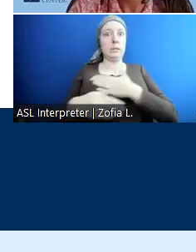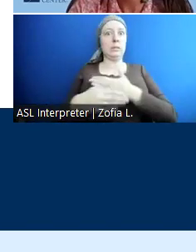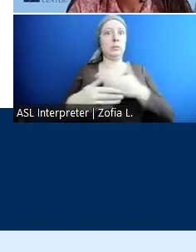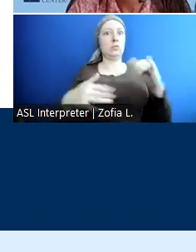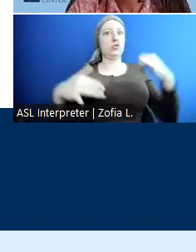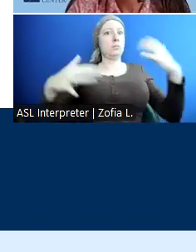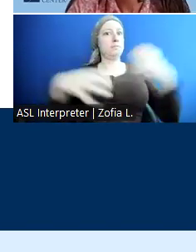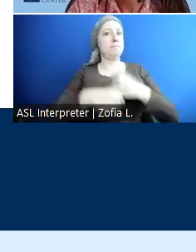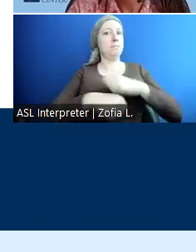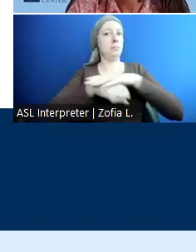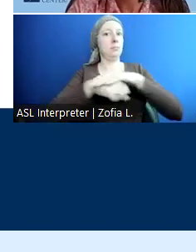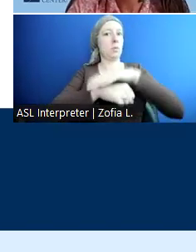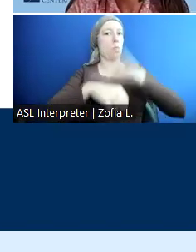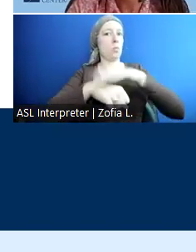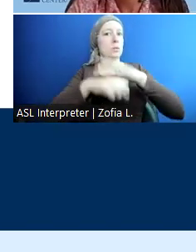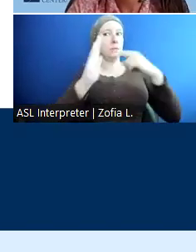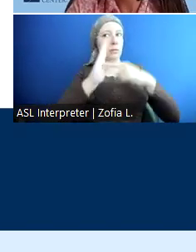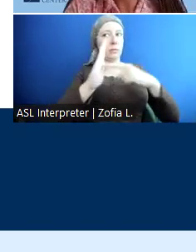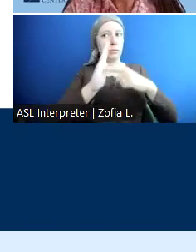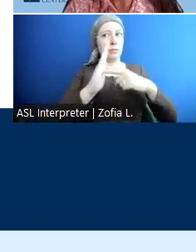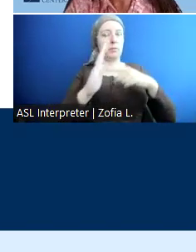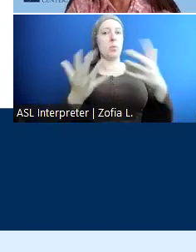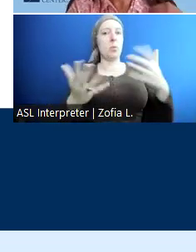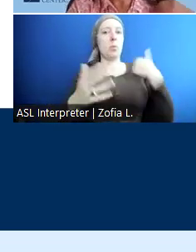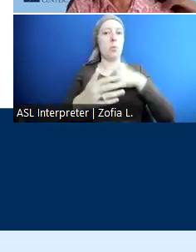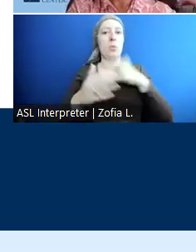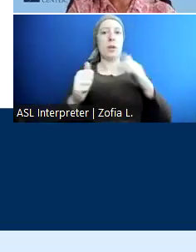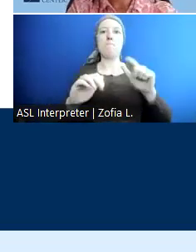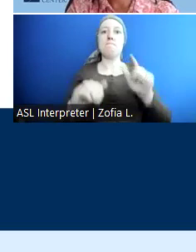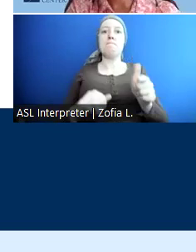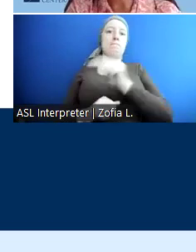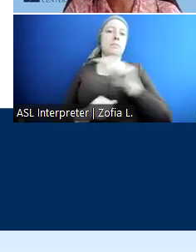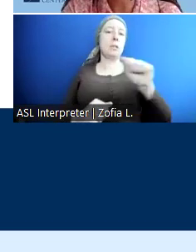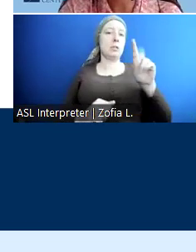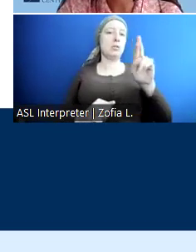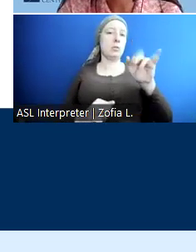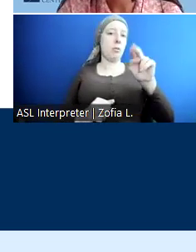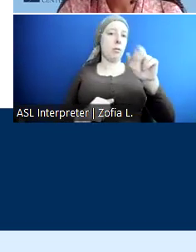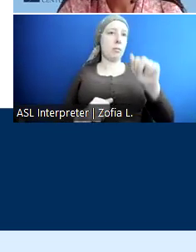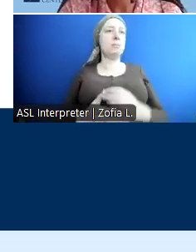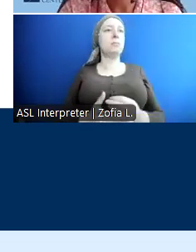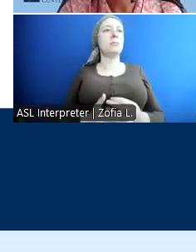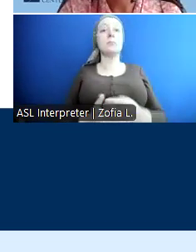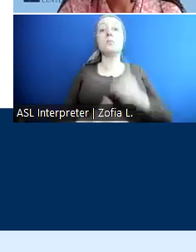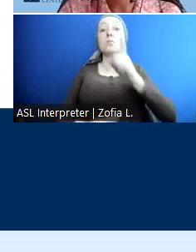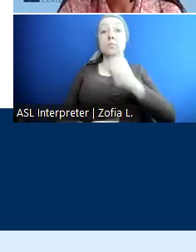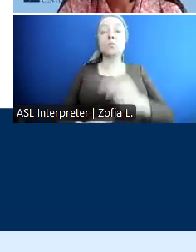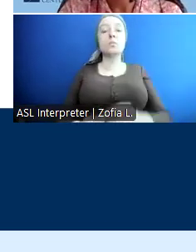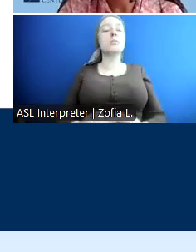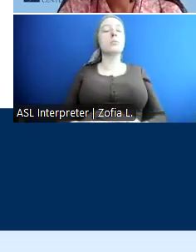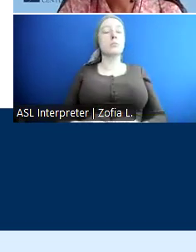us an overview of warning signs. Yeah, sure. That way we can go ahead and pass it to Adriana. Okay, sure. And